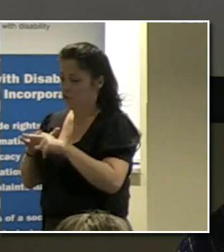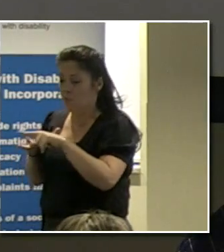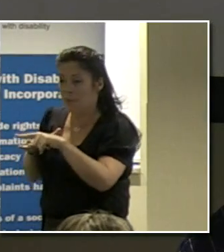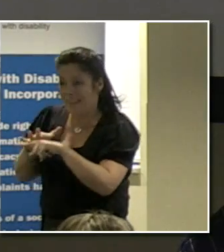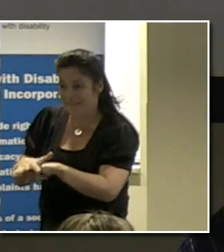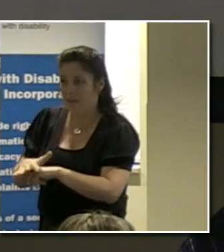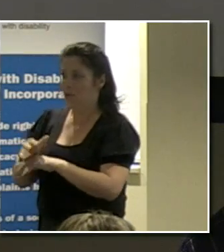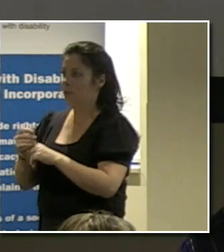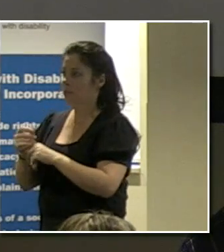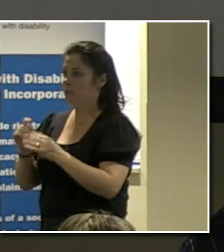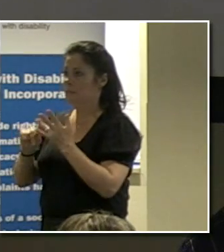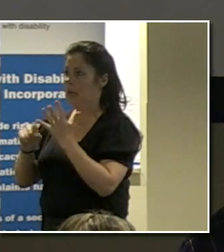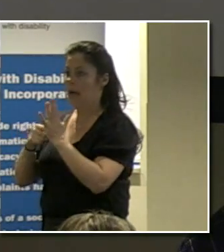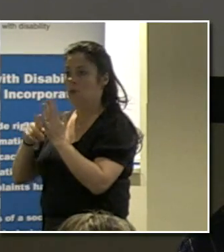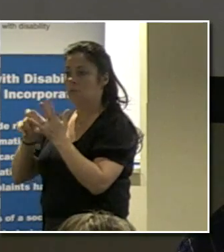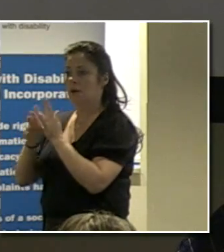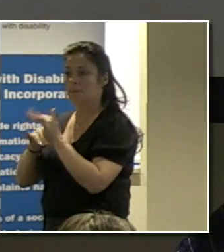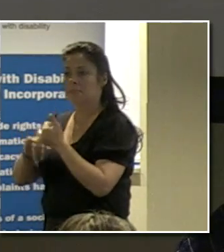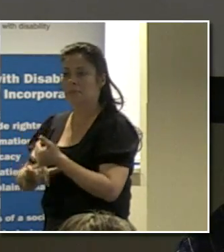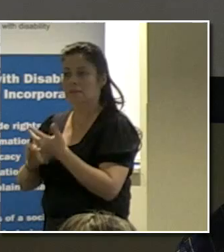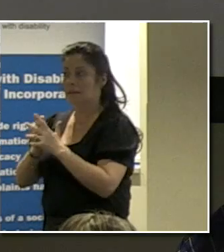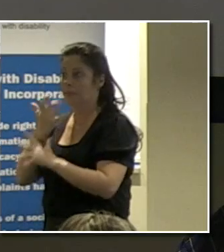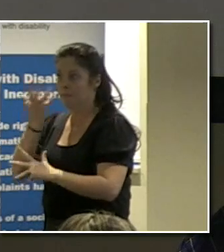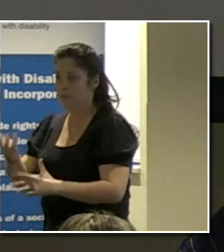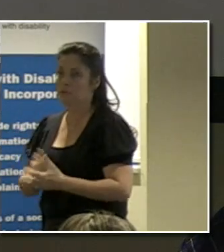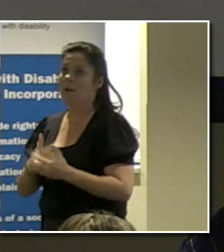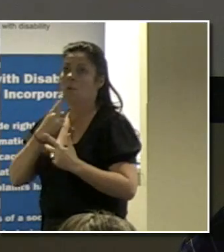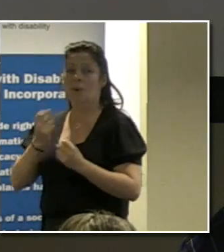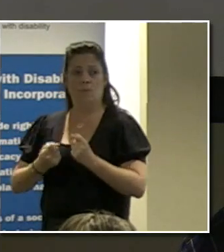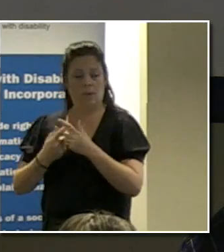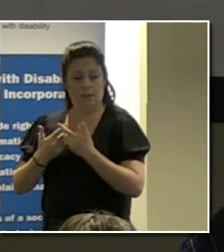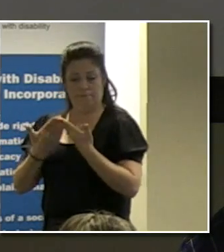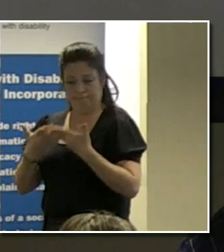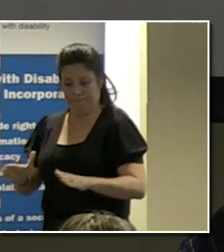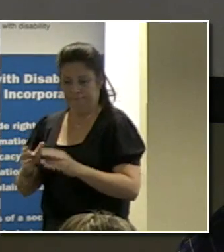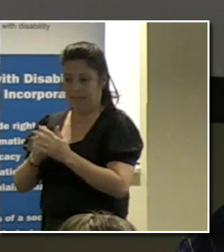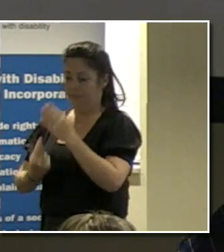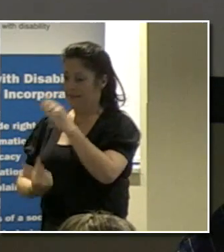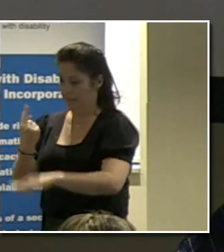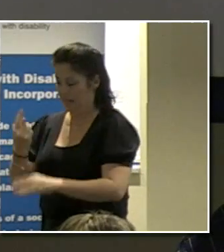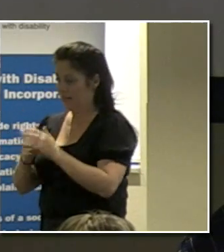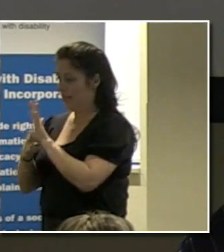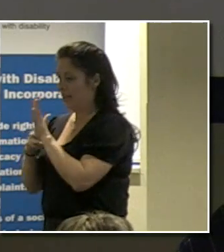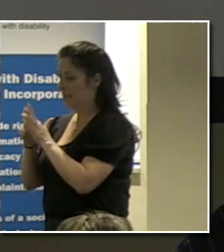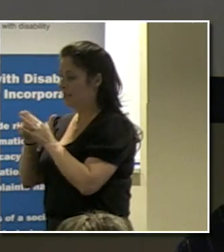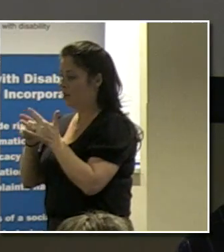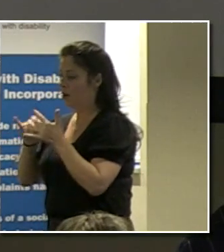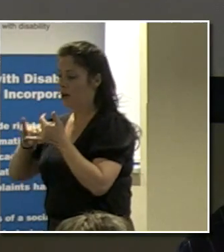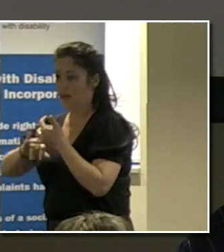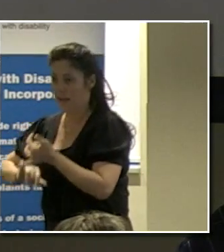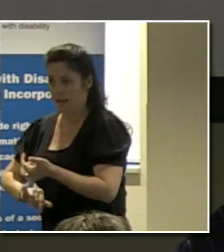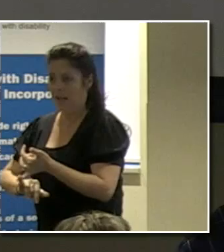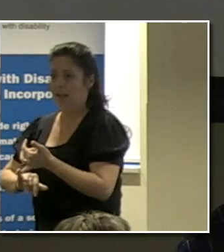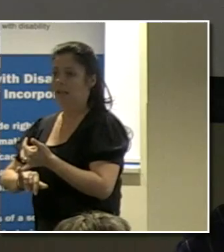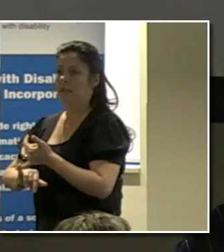Scheme. When we held the event to launch the scorecard, the NDIA agreed to hold ongoing